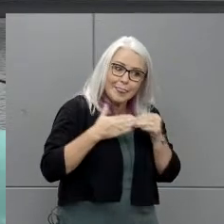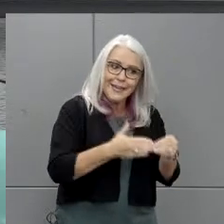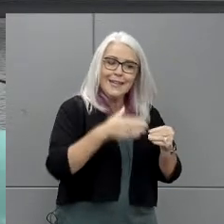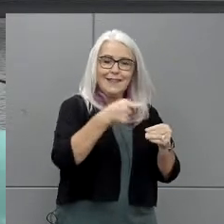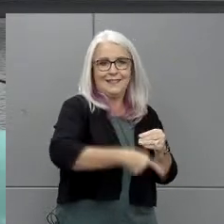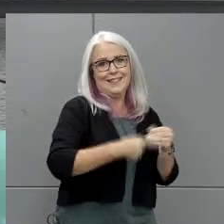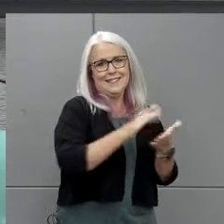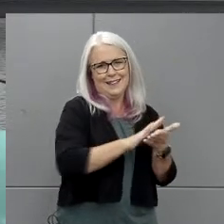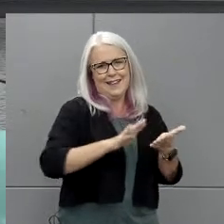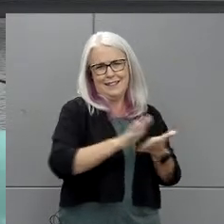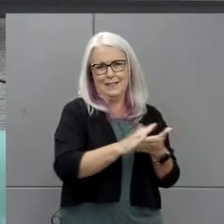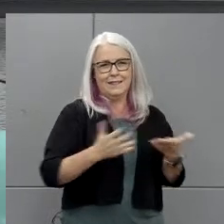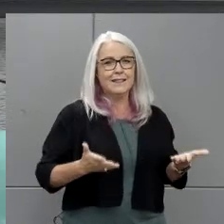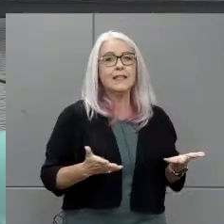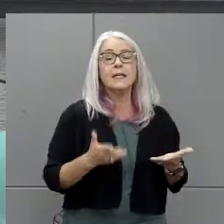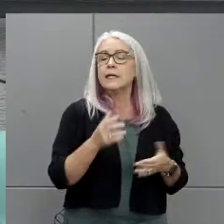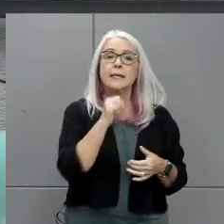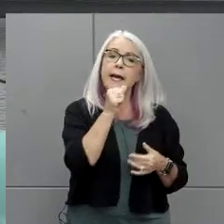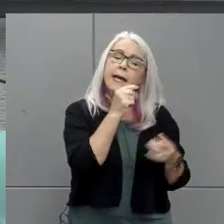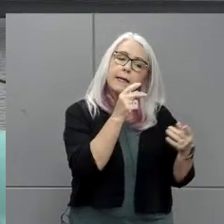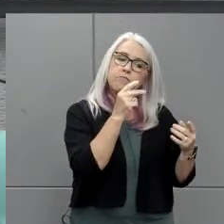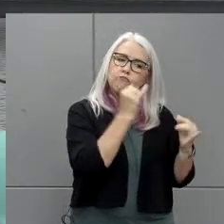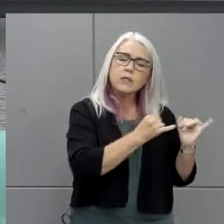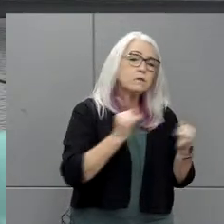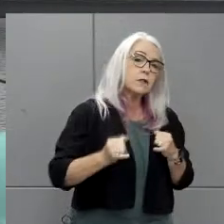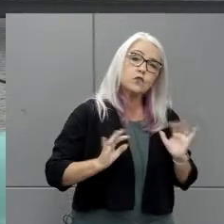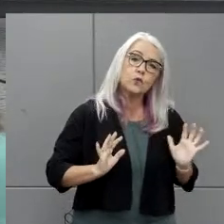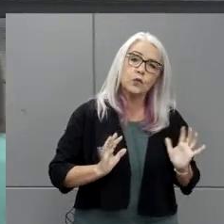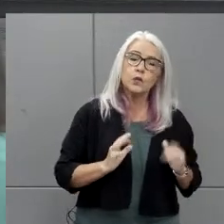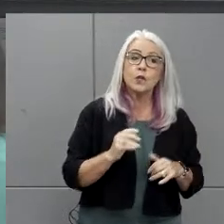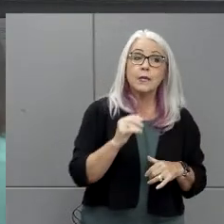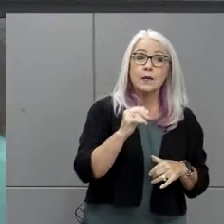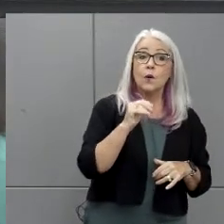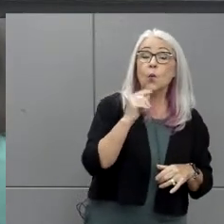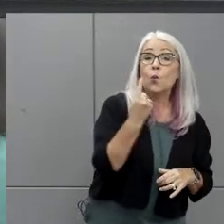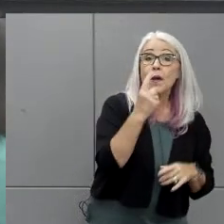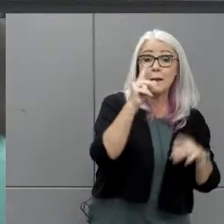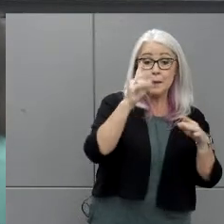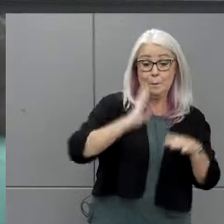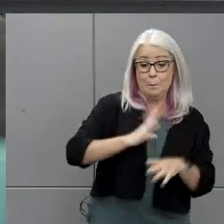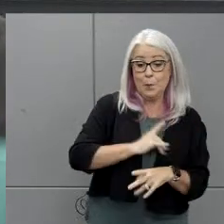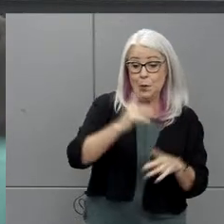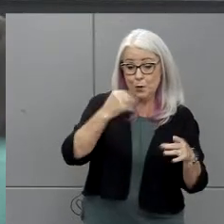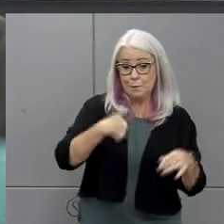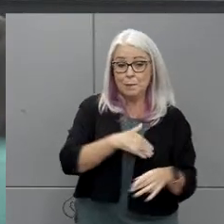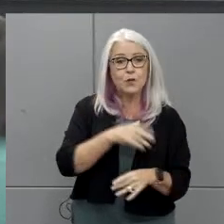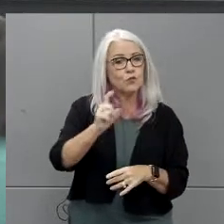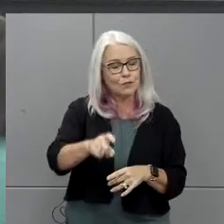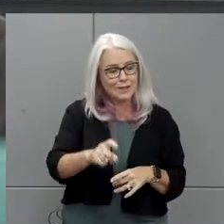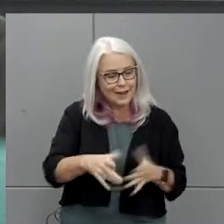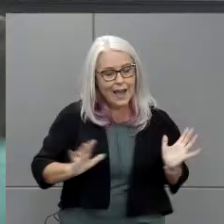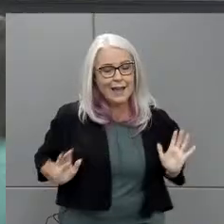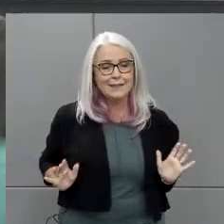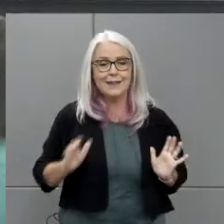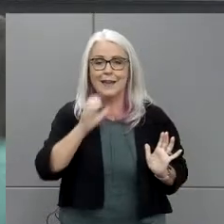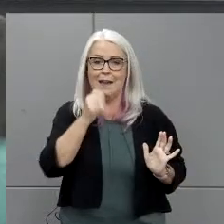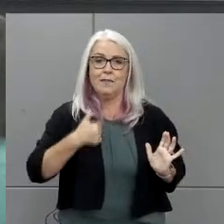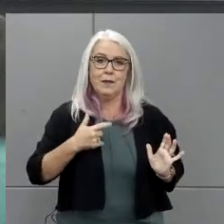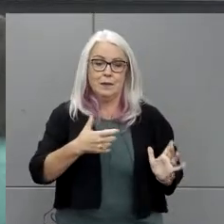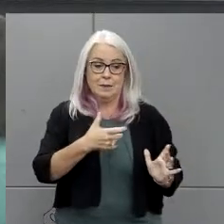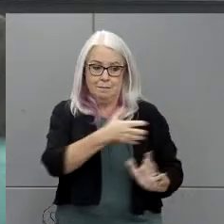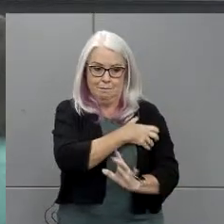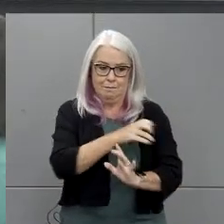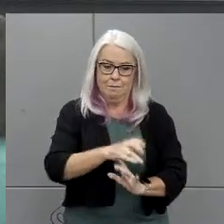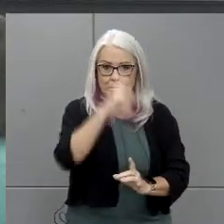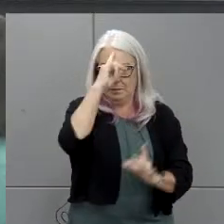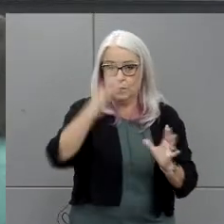institution. It's not from an individual standpoint. One board member should not have the power to make such decisions, but from a collective standpoint, we